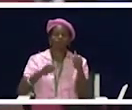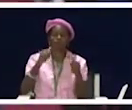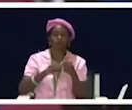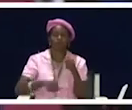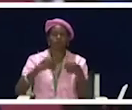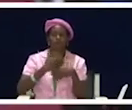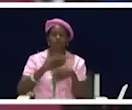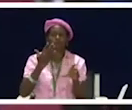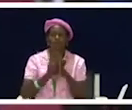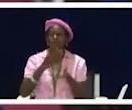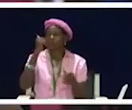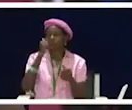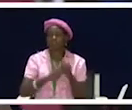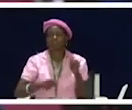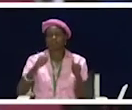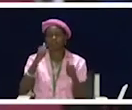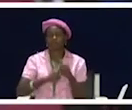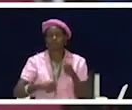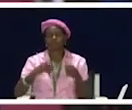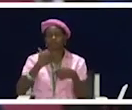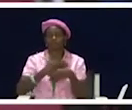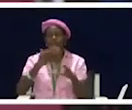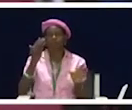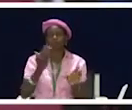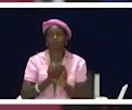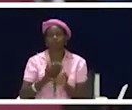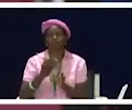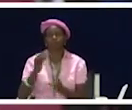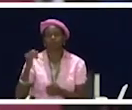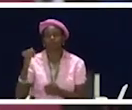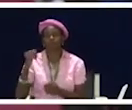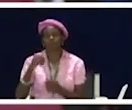creature. Every creature.